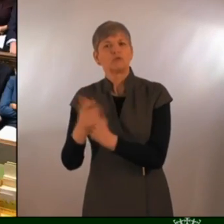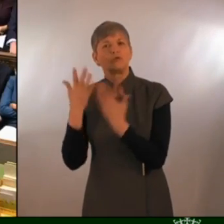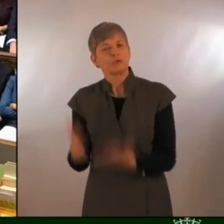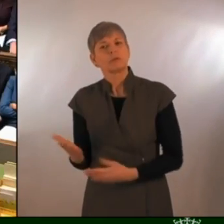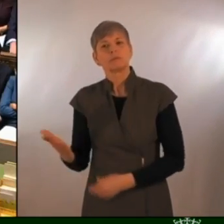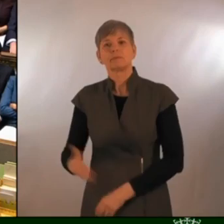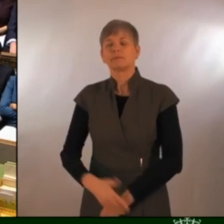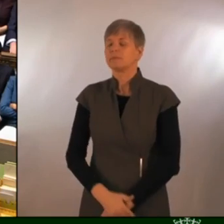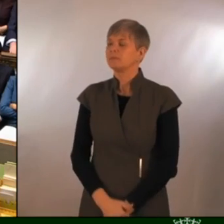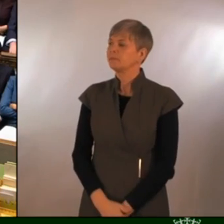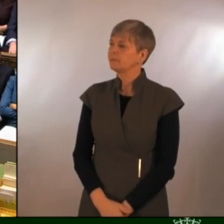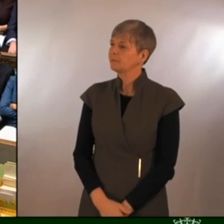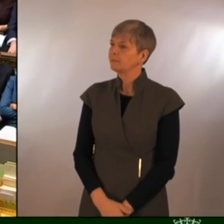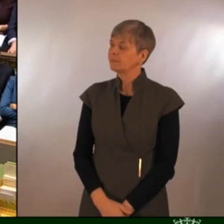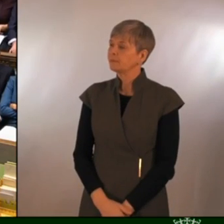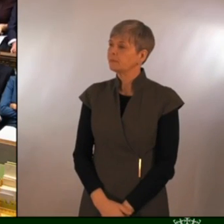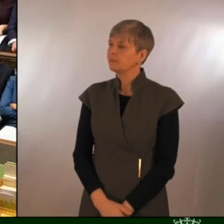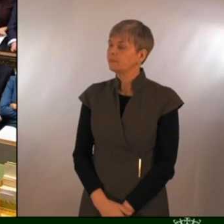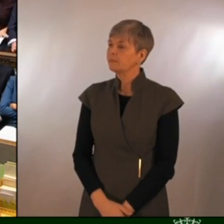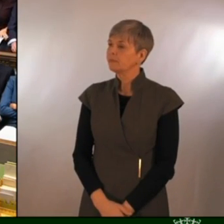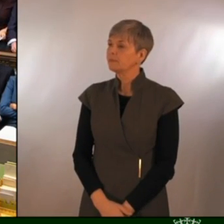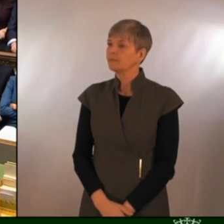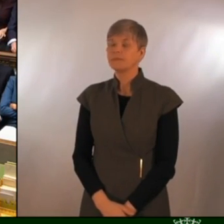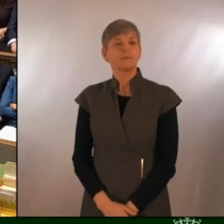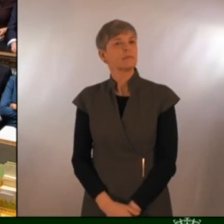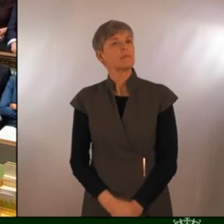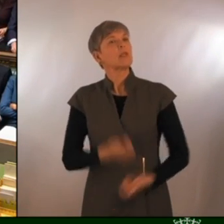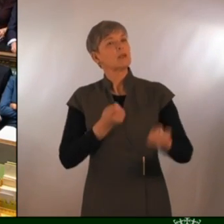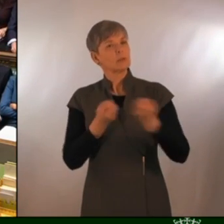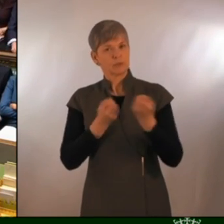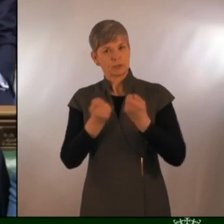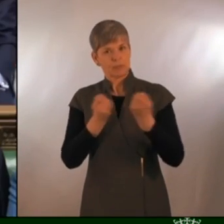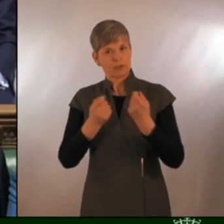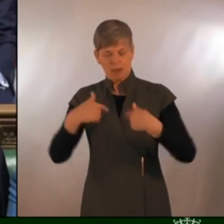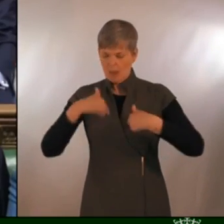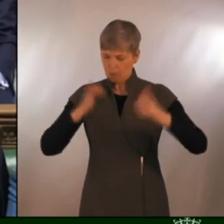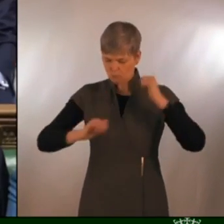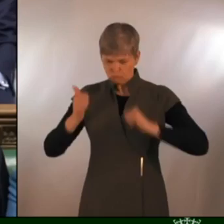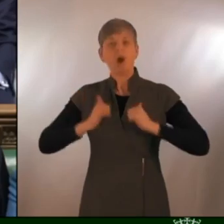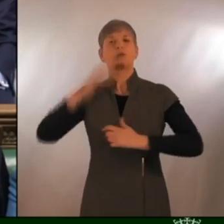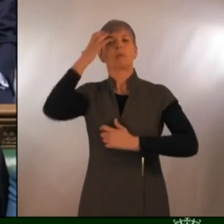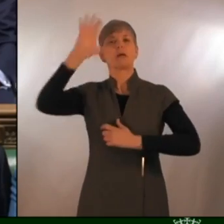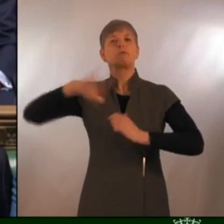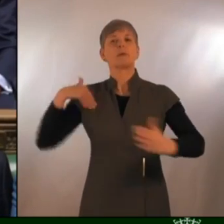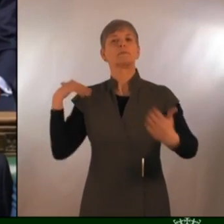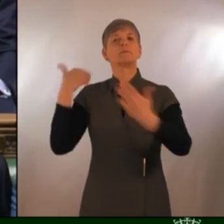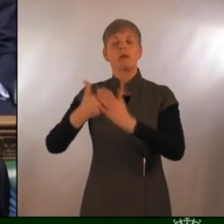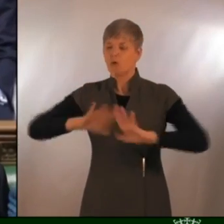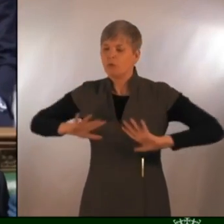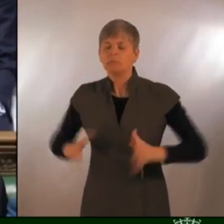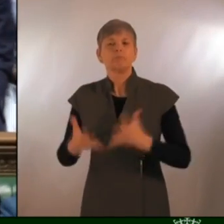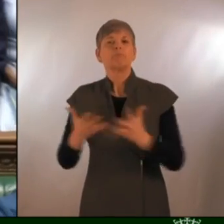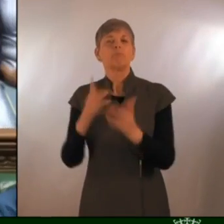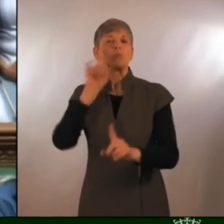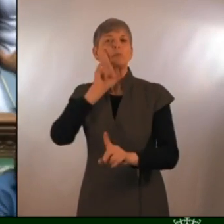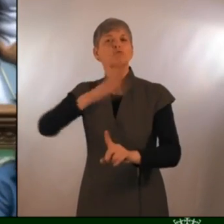government? Prime Minister. Mr. Speaker, I am proud of what this government has done to promote the rights of